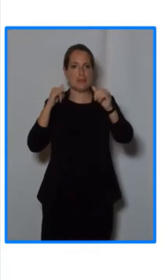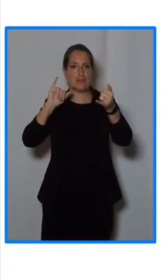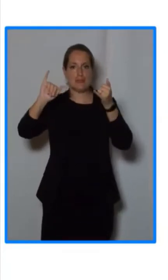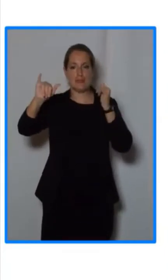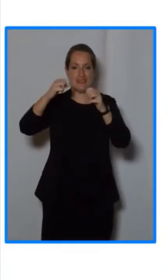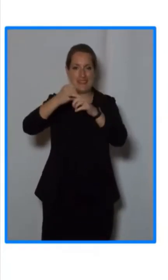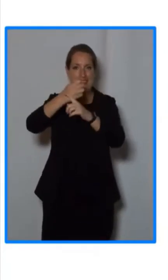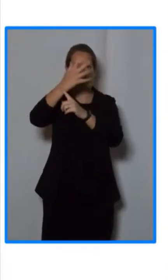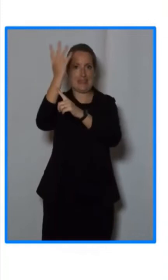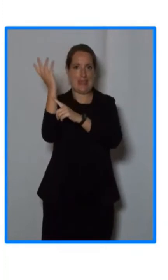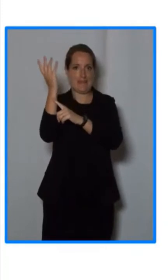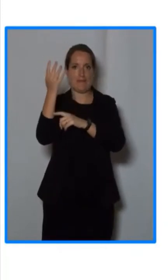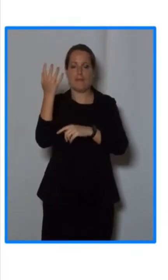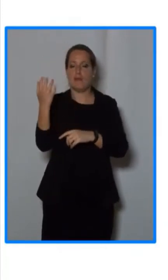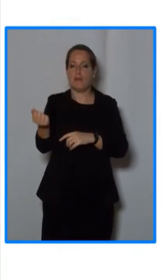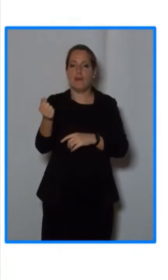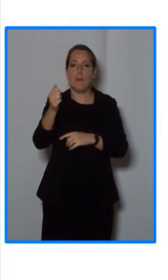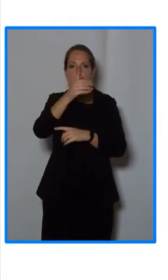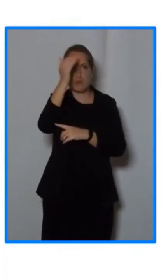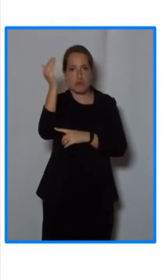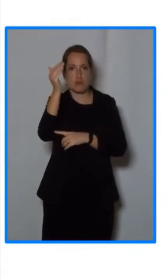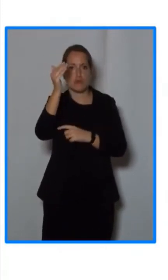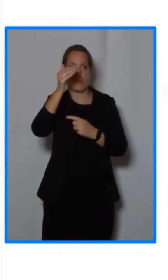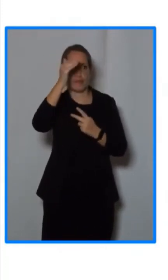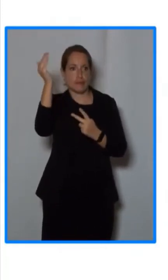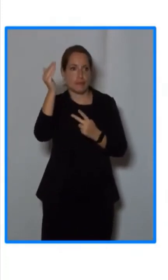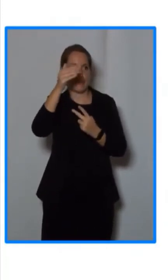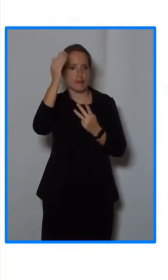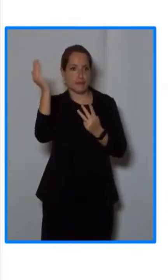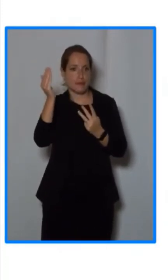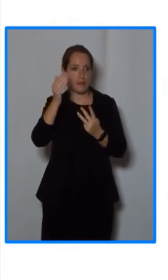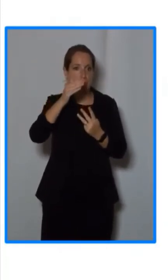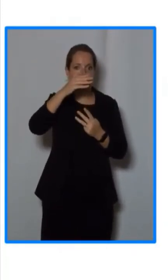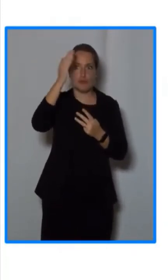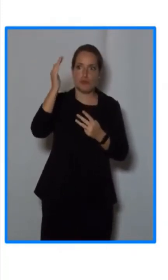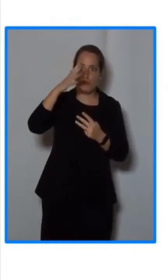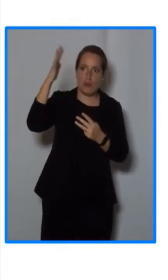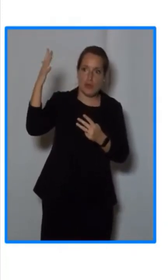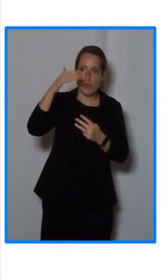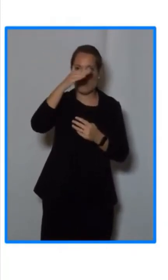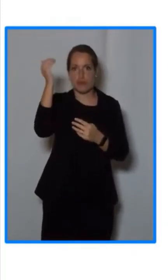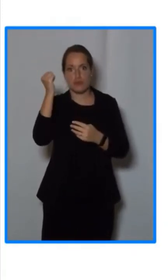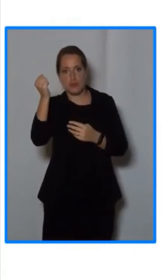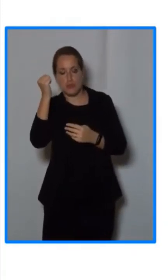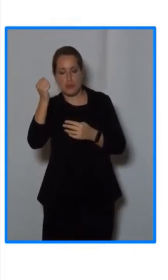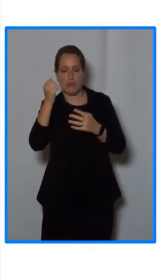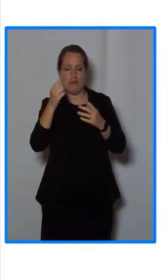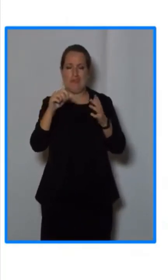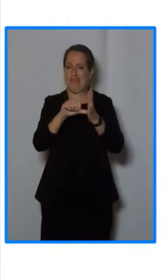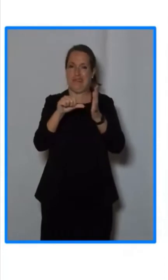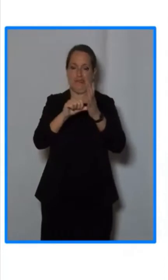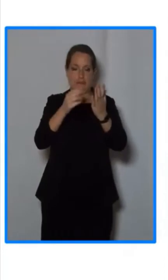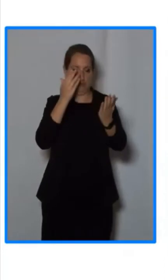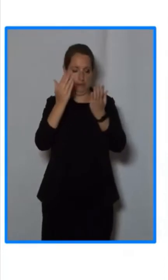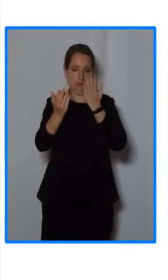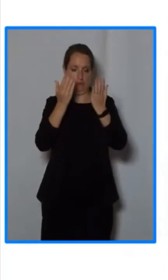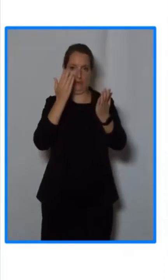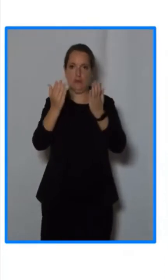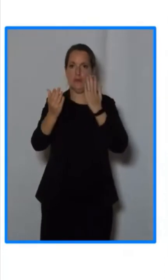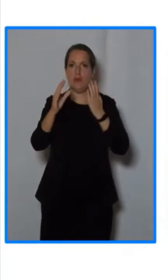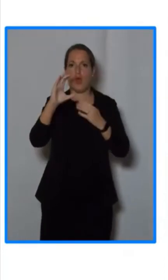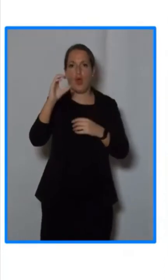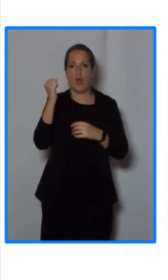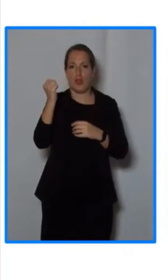color scheme. It's blue on blue on blue, and, putting light blue on dark blue can cause contrast issues. So it's often a big conversation